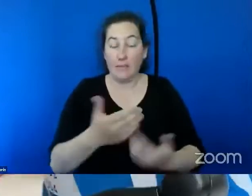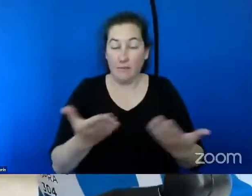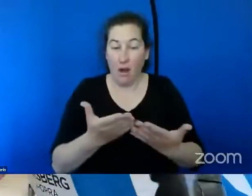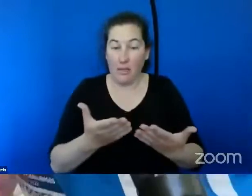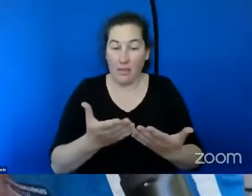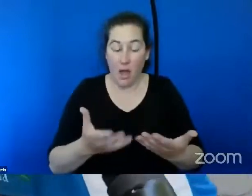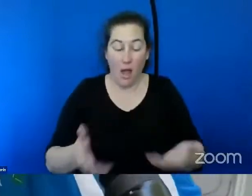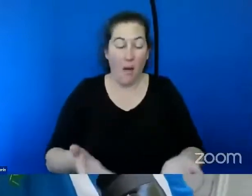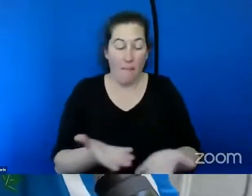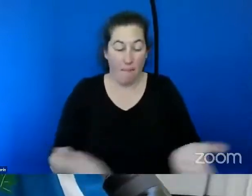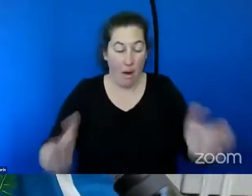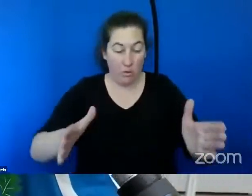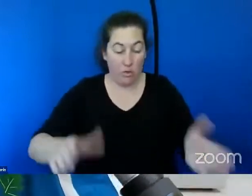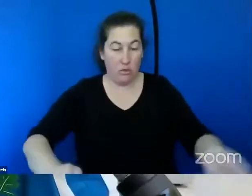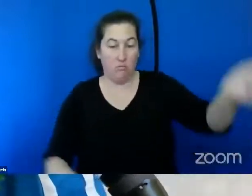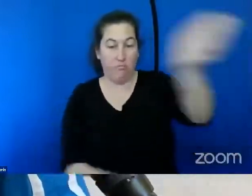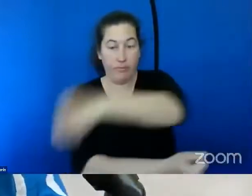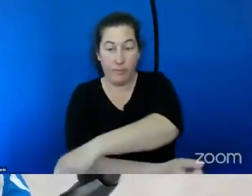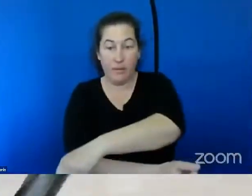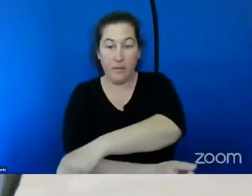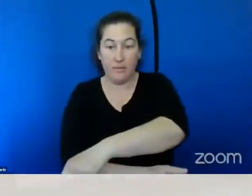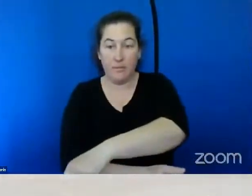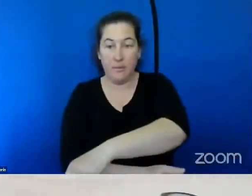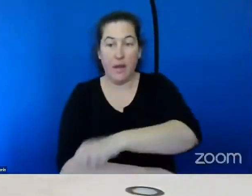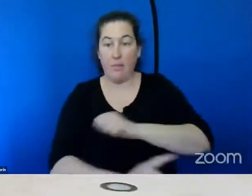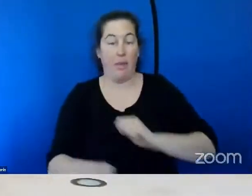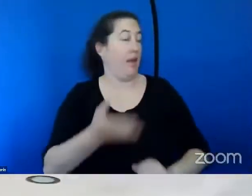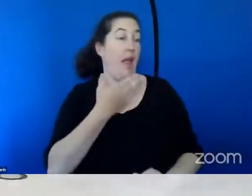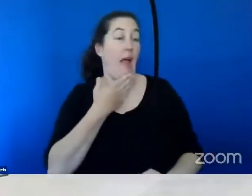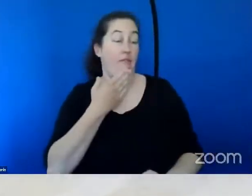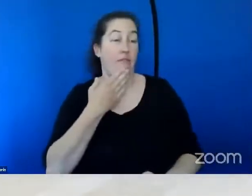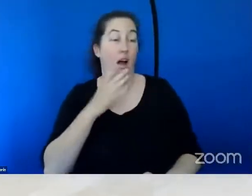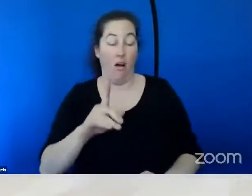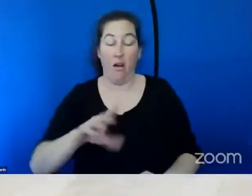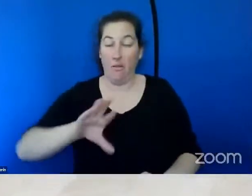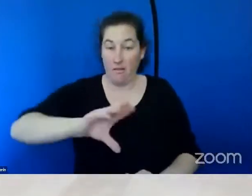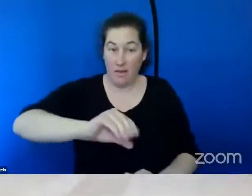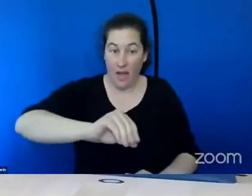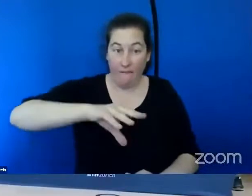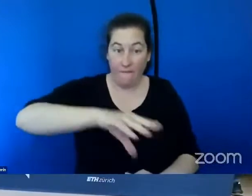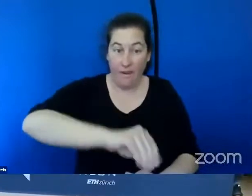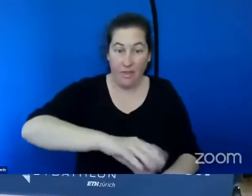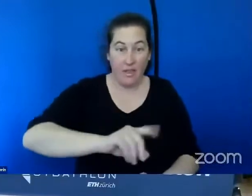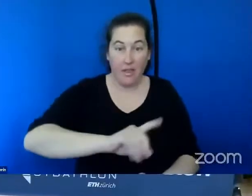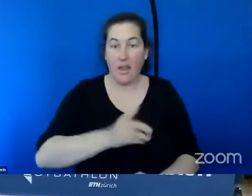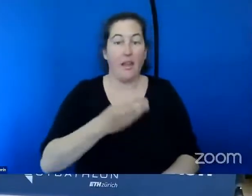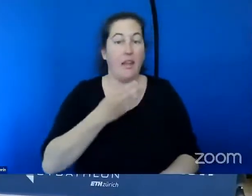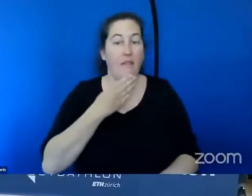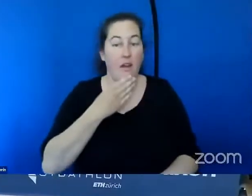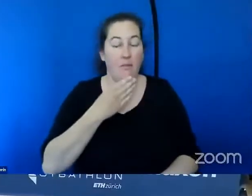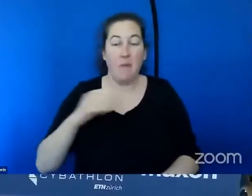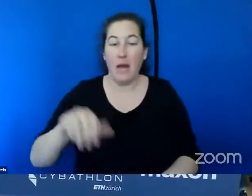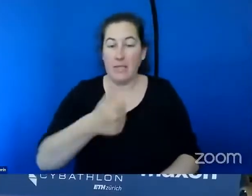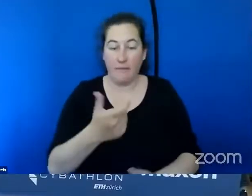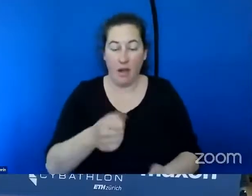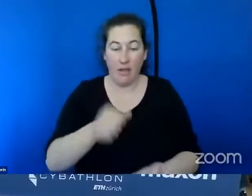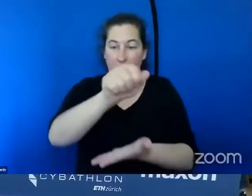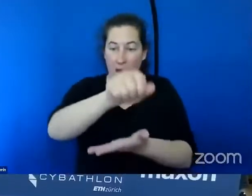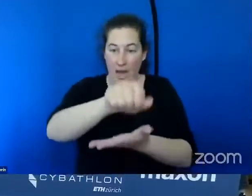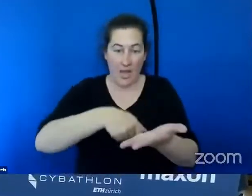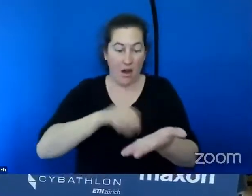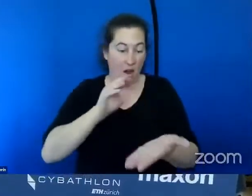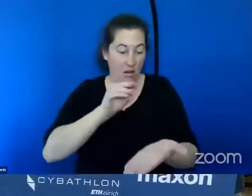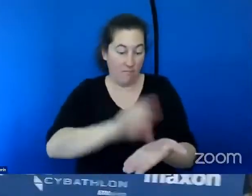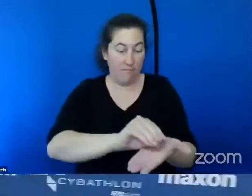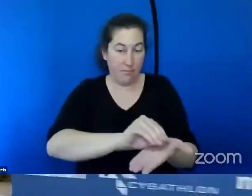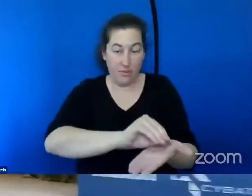Roland, and this is a very explosive start from Tony Forsberg. It looks pretty easy for him. He puts the objects on the edge of the table